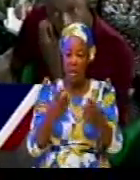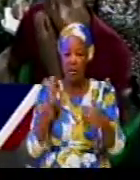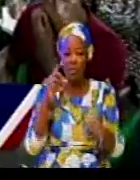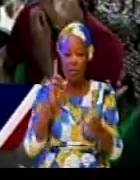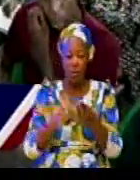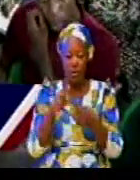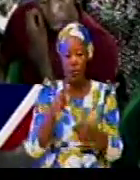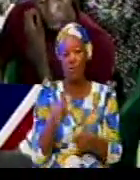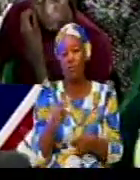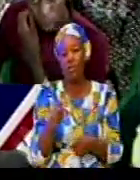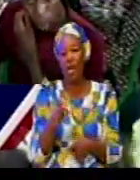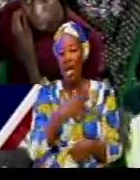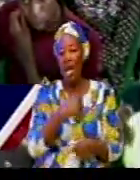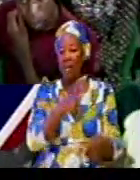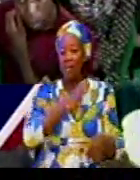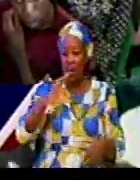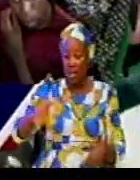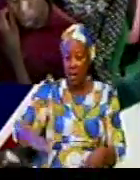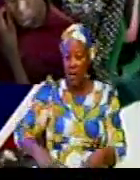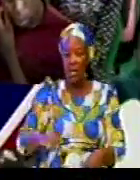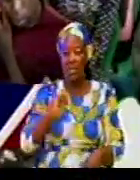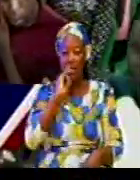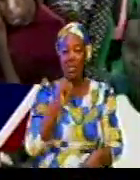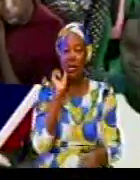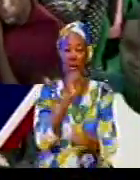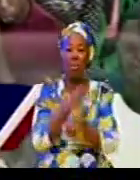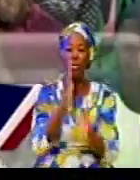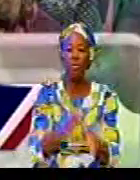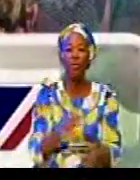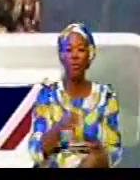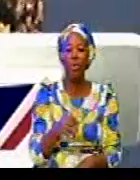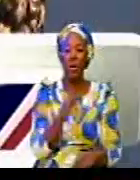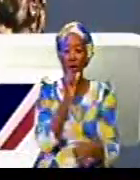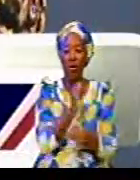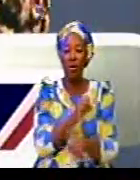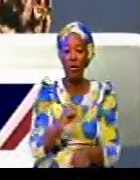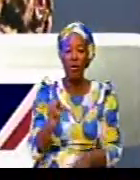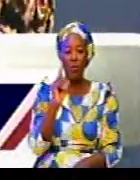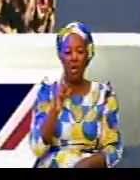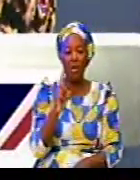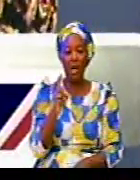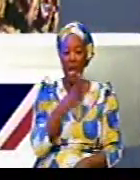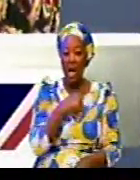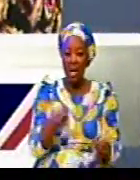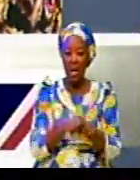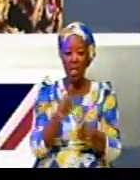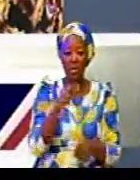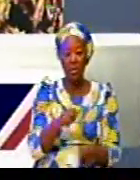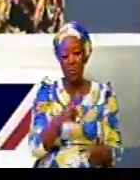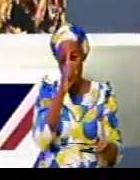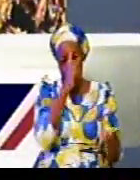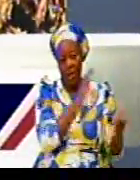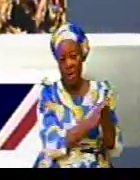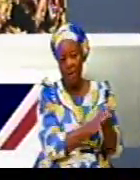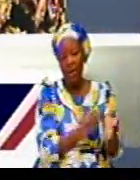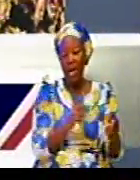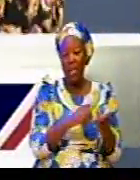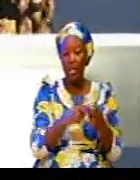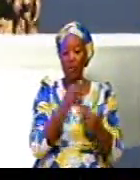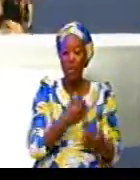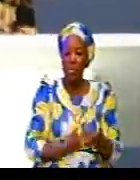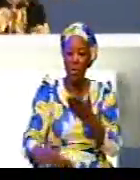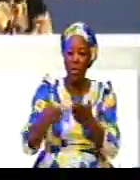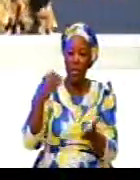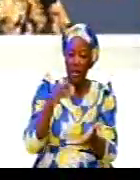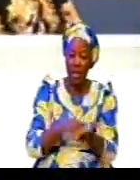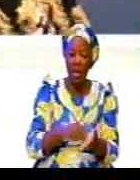today? Christ comes into you. And Christ is the conquering one. And